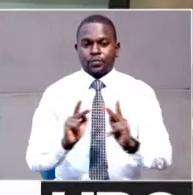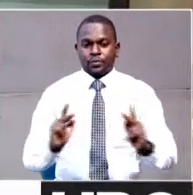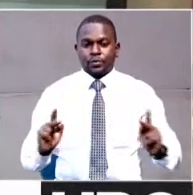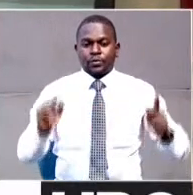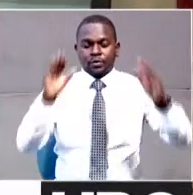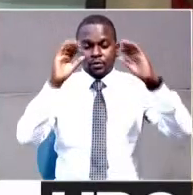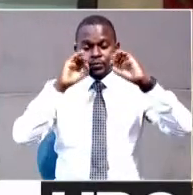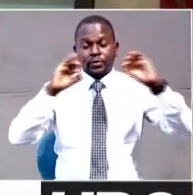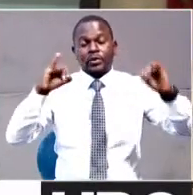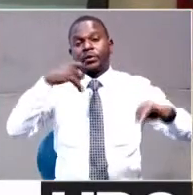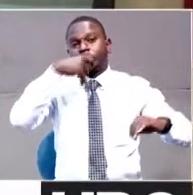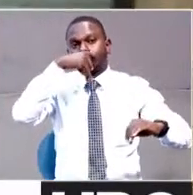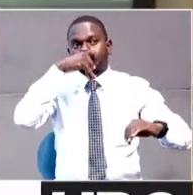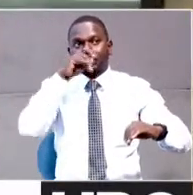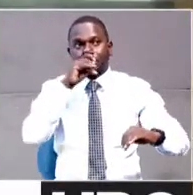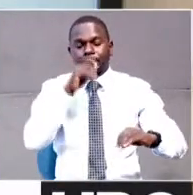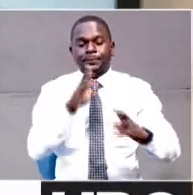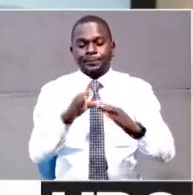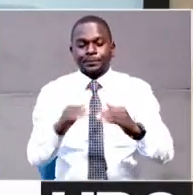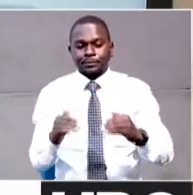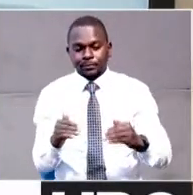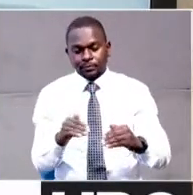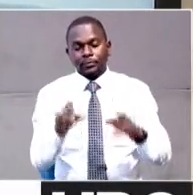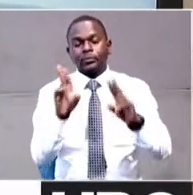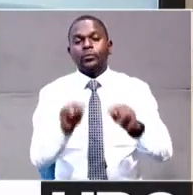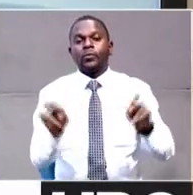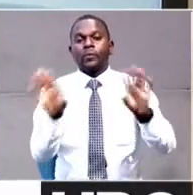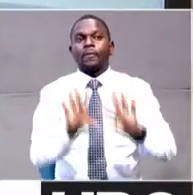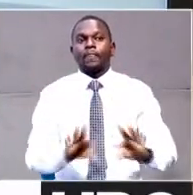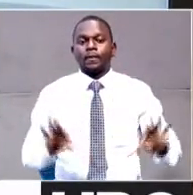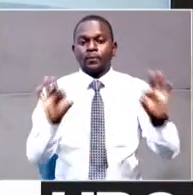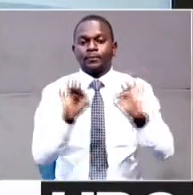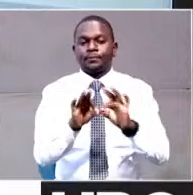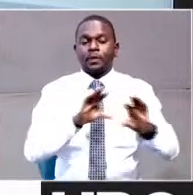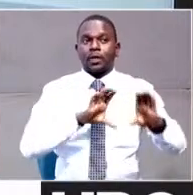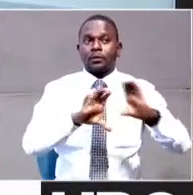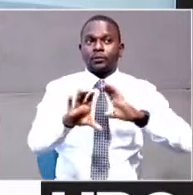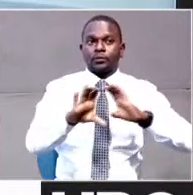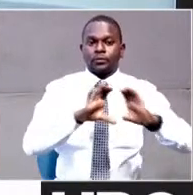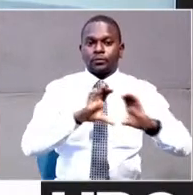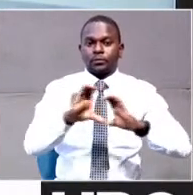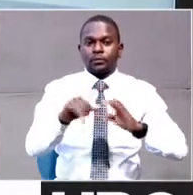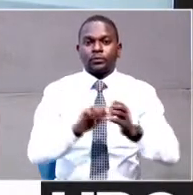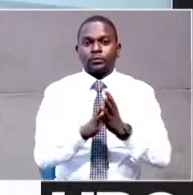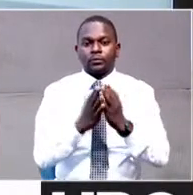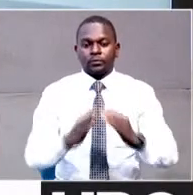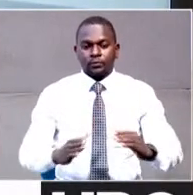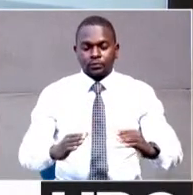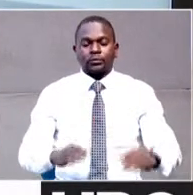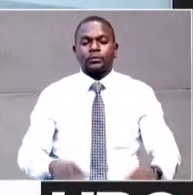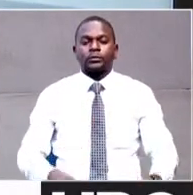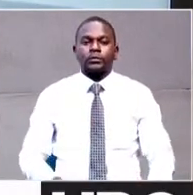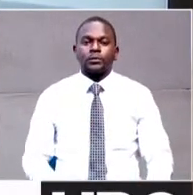of Uganda and the Commander Land Forces with no purpose of legitimate communication. Deborah